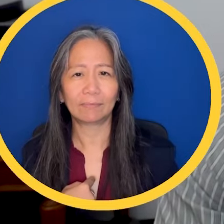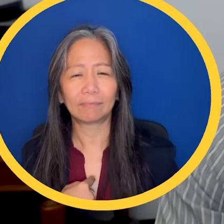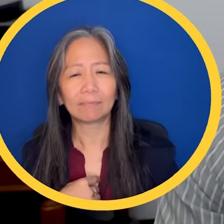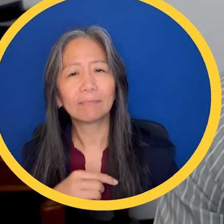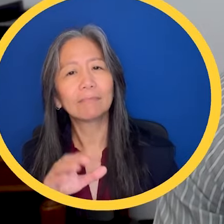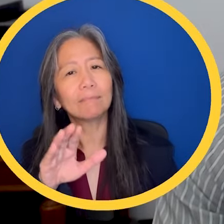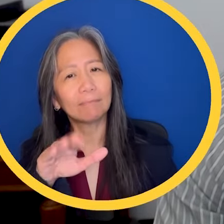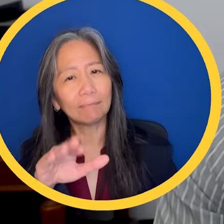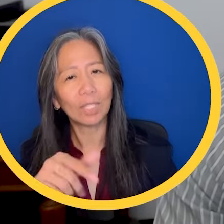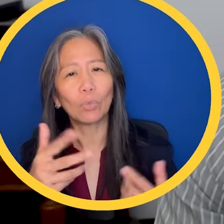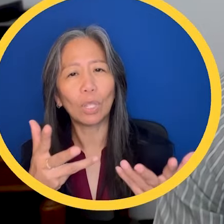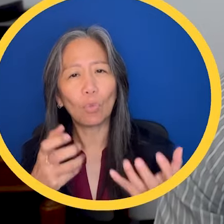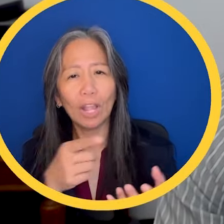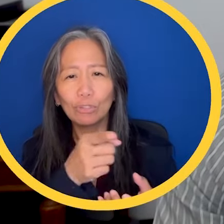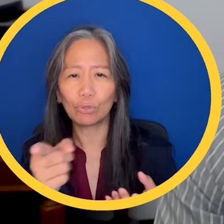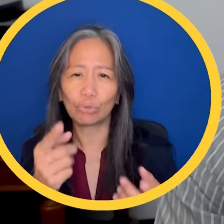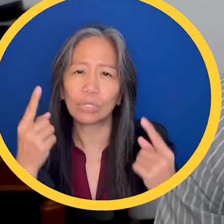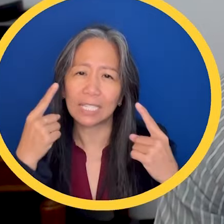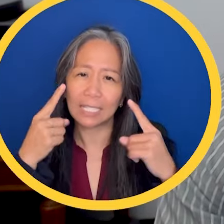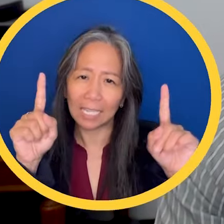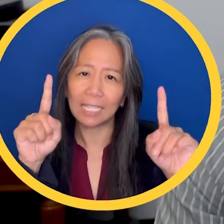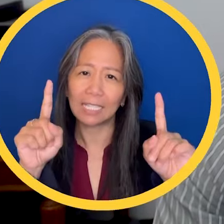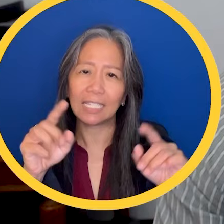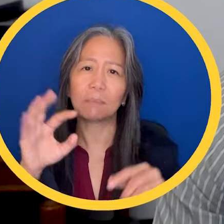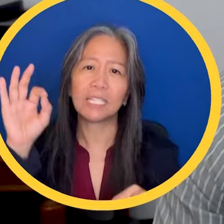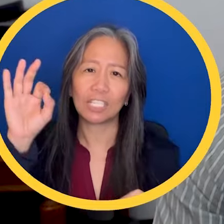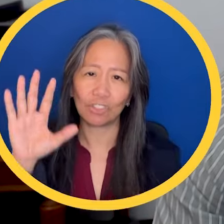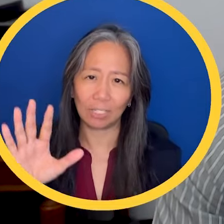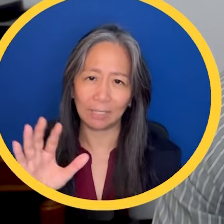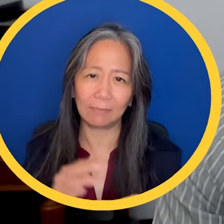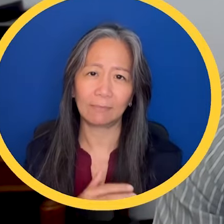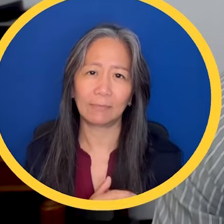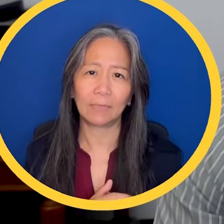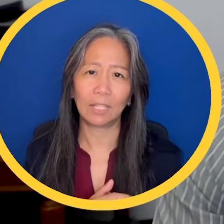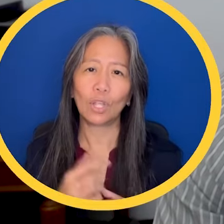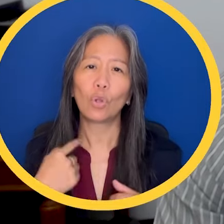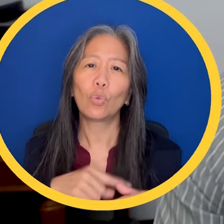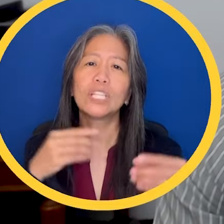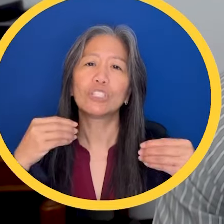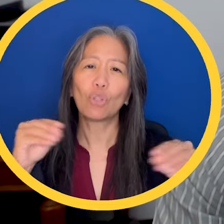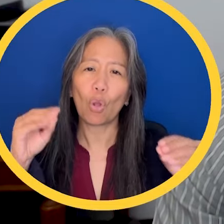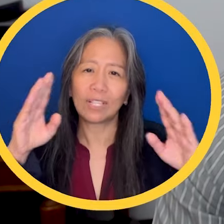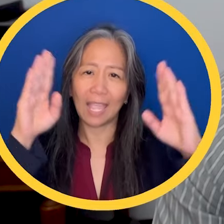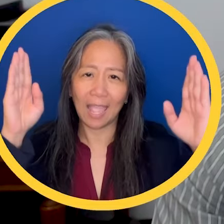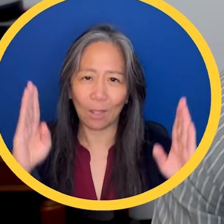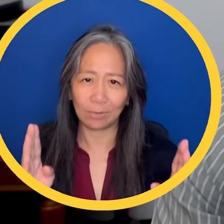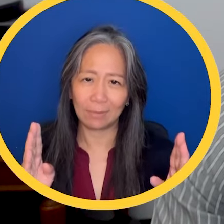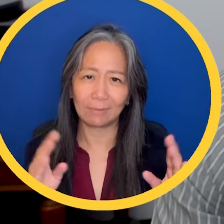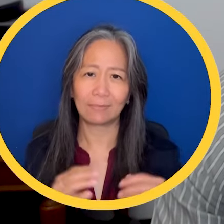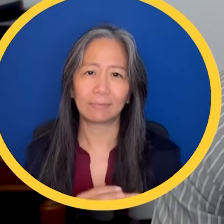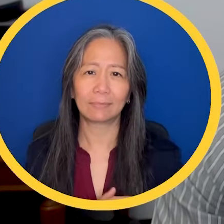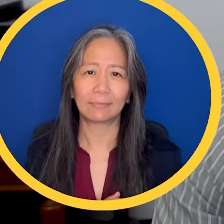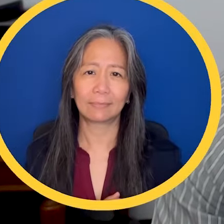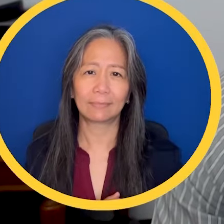she's like, we want you guys to succeed in the ministry. We sold the house.